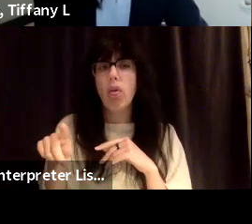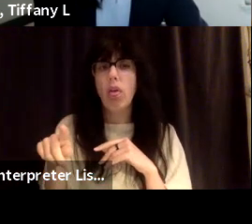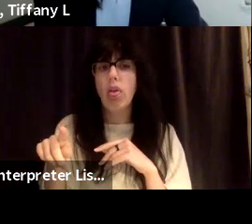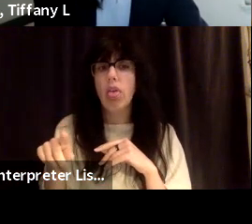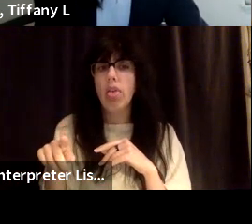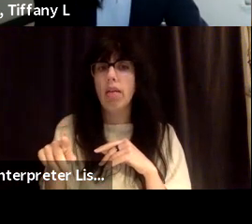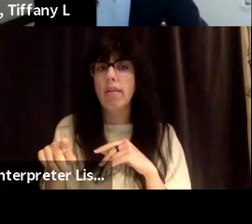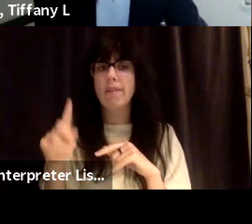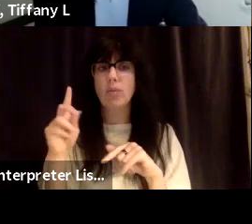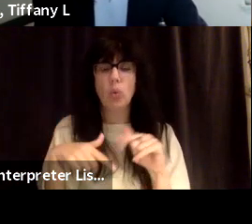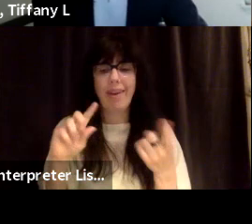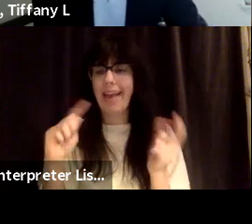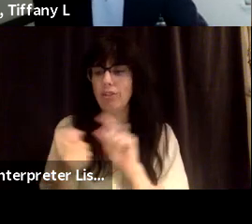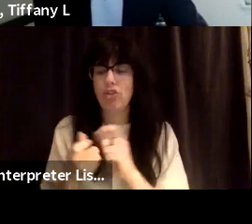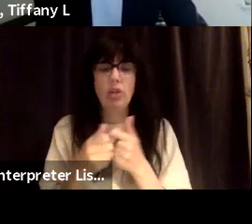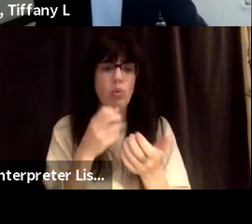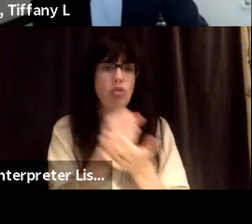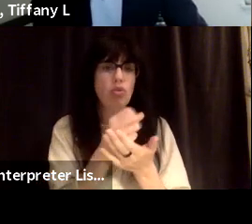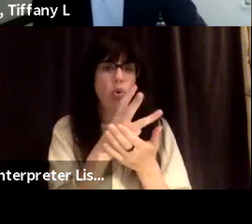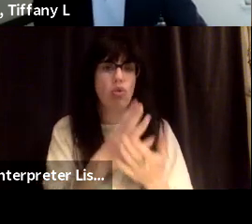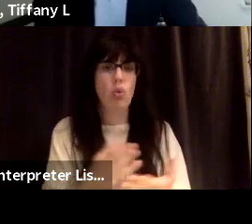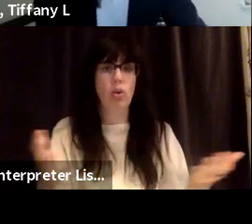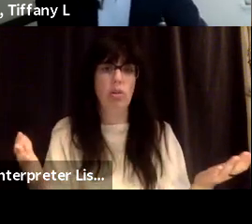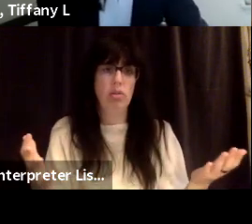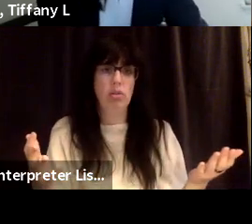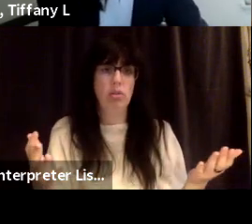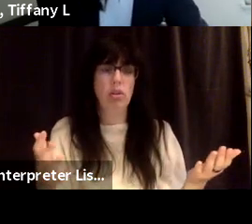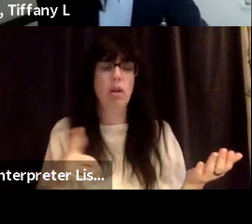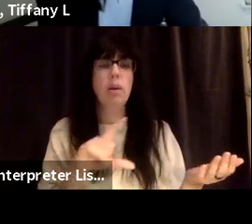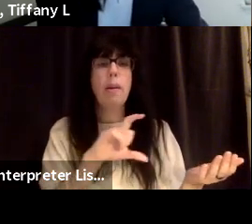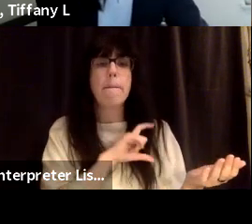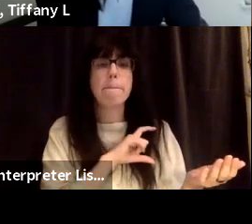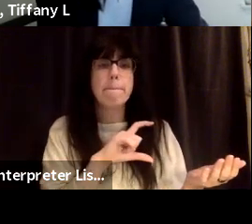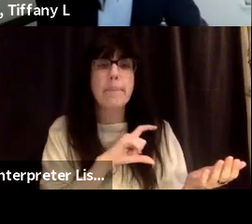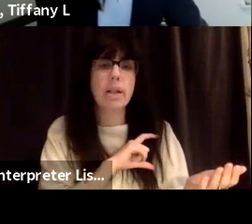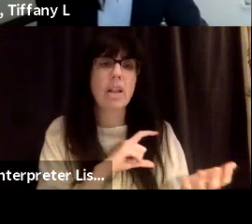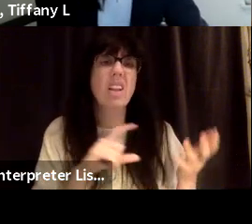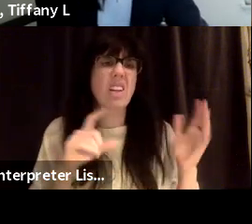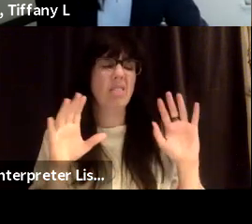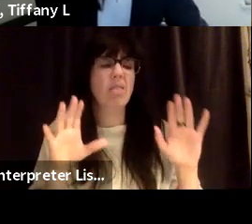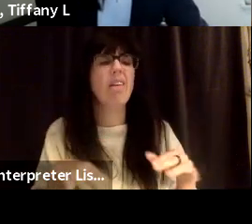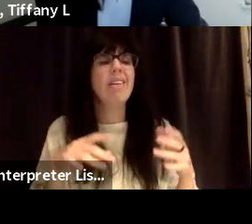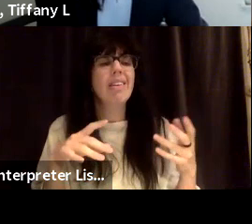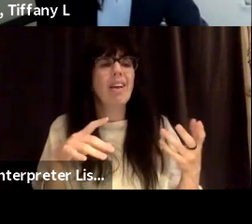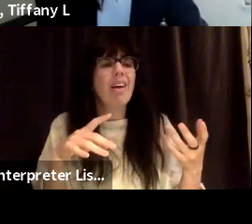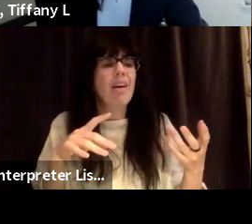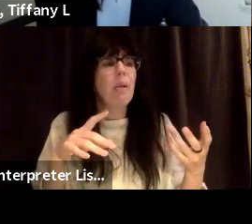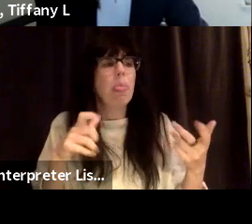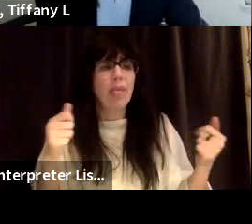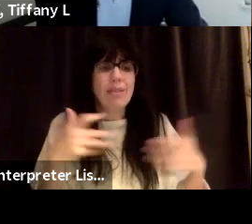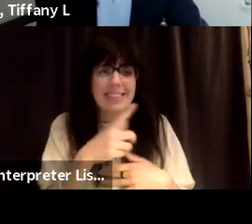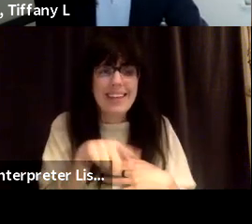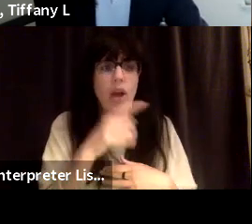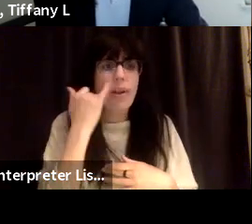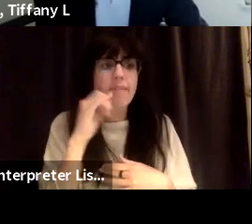with social workers. Let's face it, police are a deterrent. If people don't have that